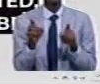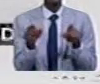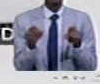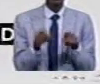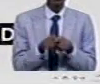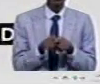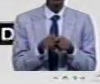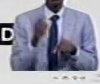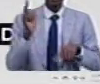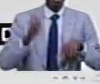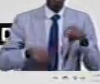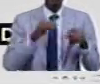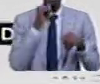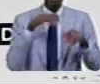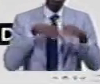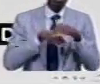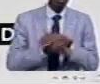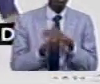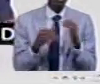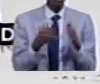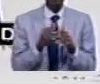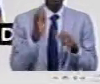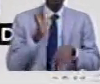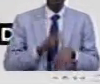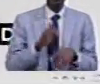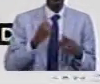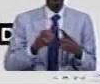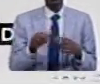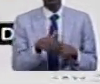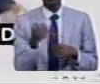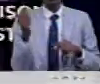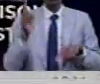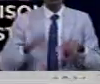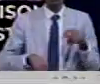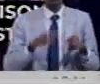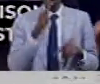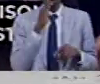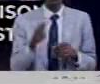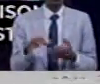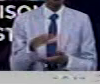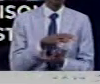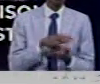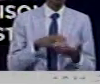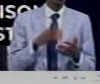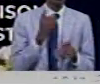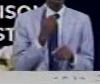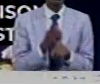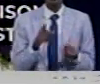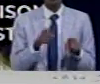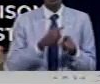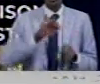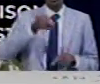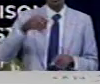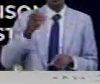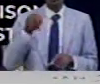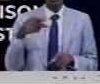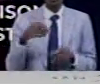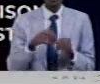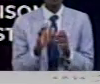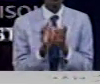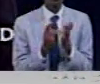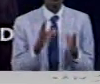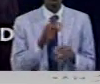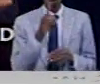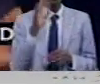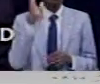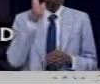like Joseph in the Bible, no one would have ever believed that he would move from pit to prison to palace then to